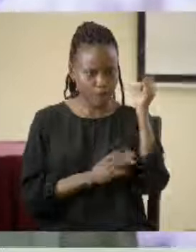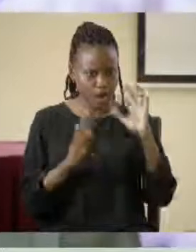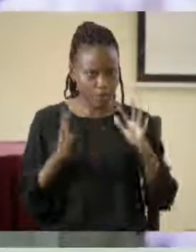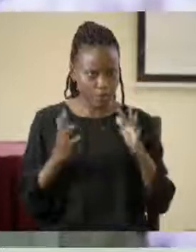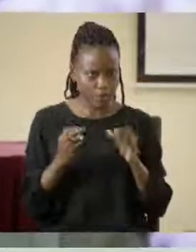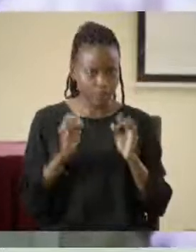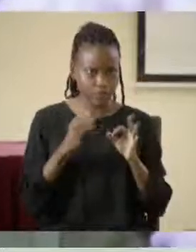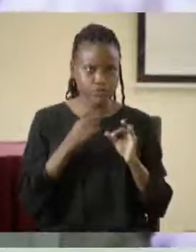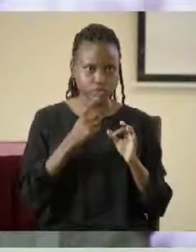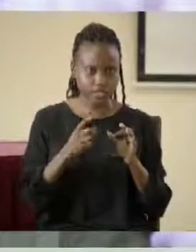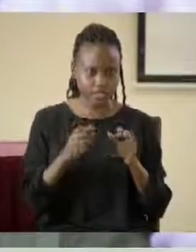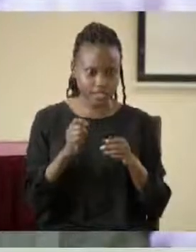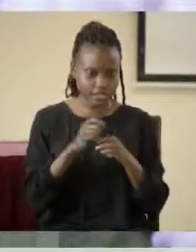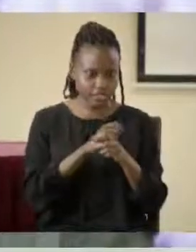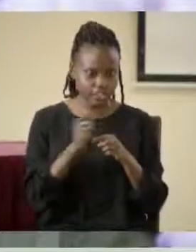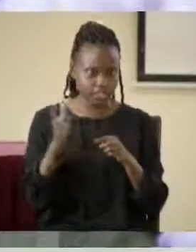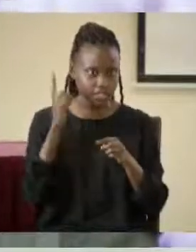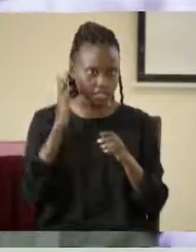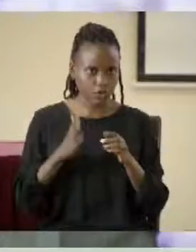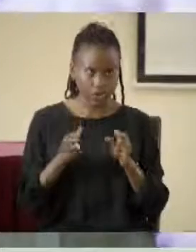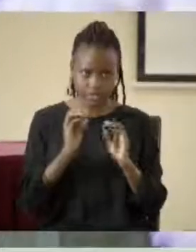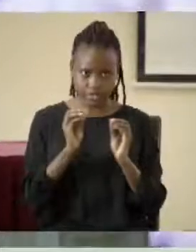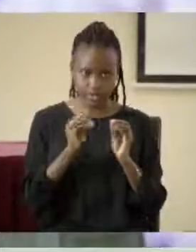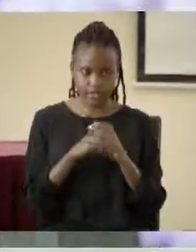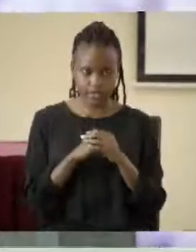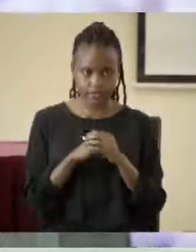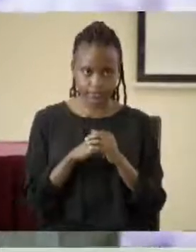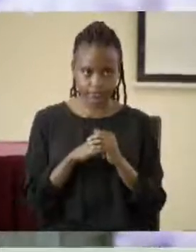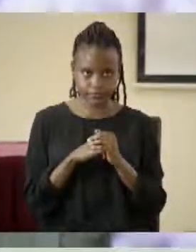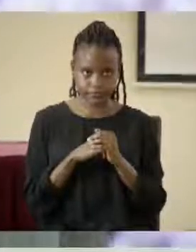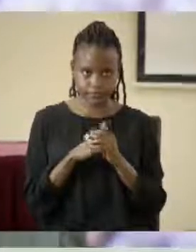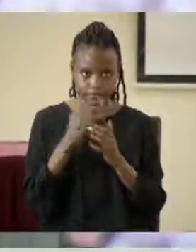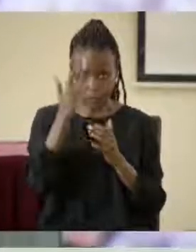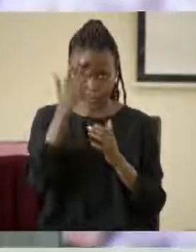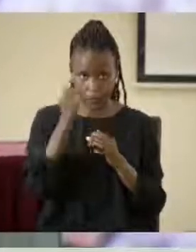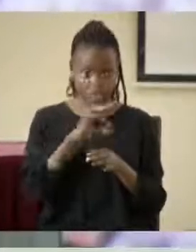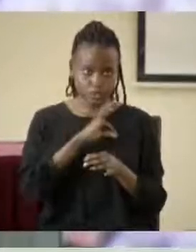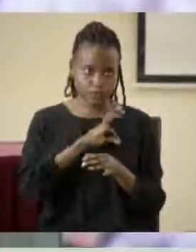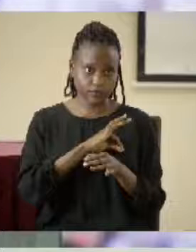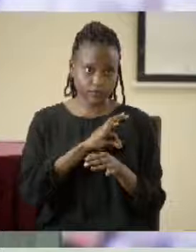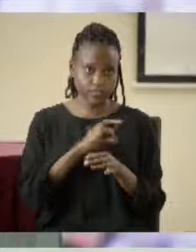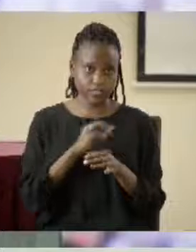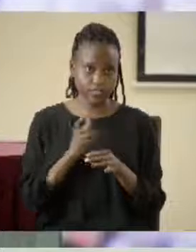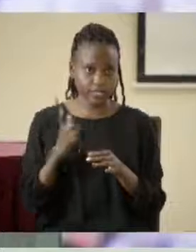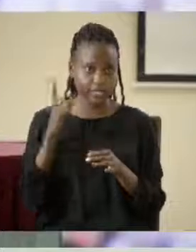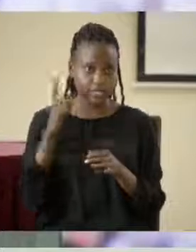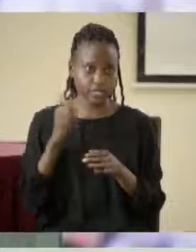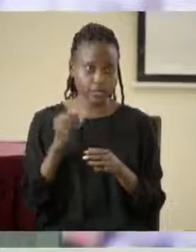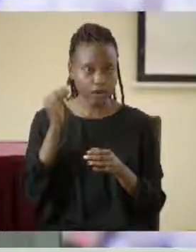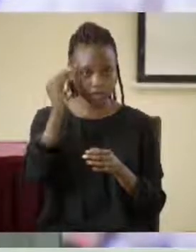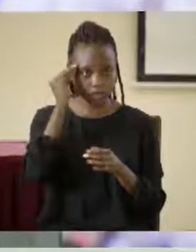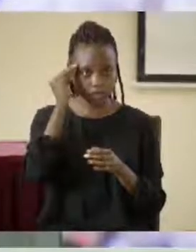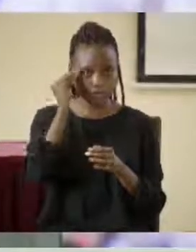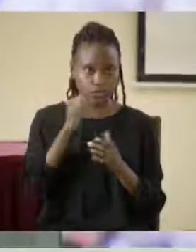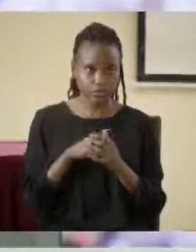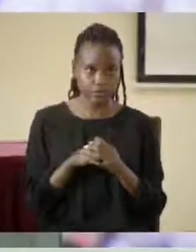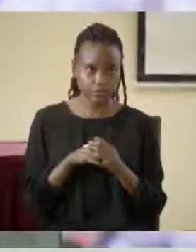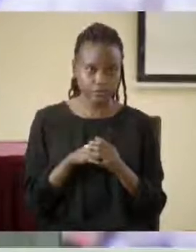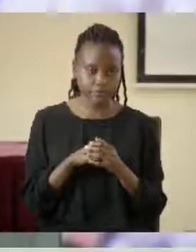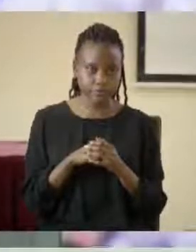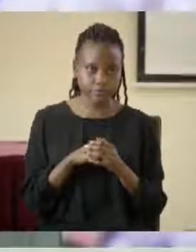not going to train lawyers anymore? And why do we invest in legal education? What is the raison